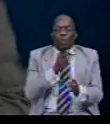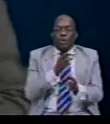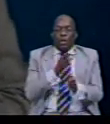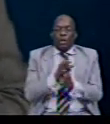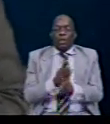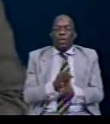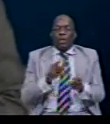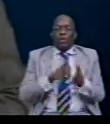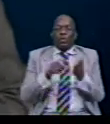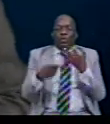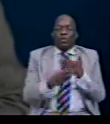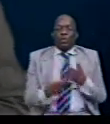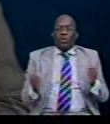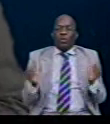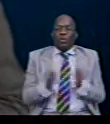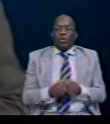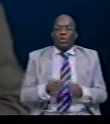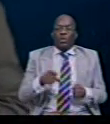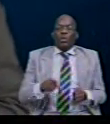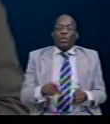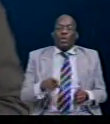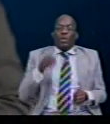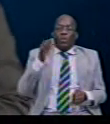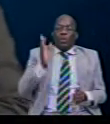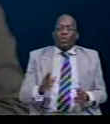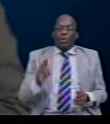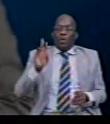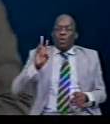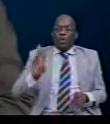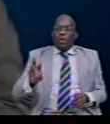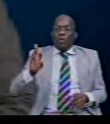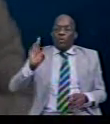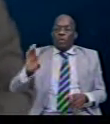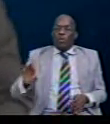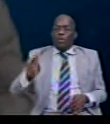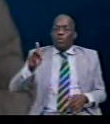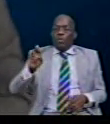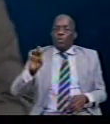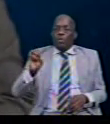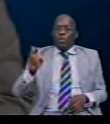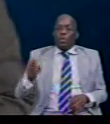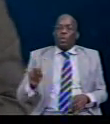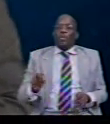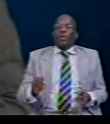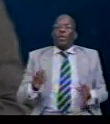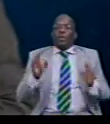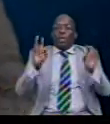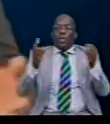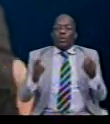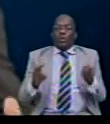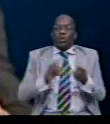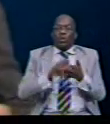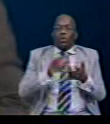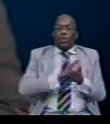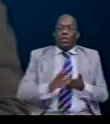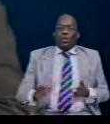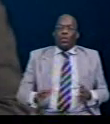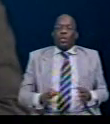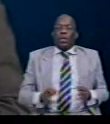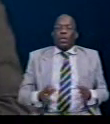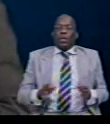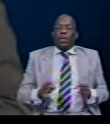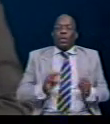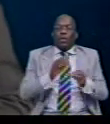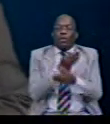Kumuyi, titled Supernatural Freedom Through Christ. The Lord has been faithfully visiting us over the past few